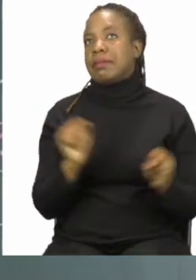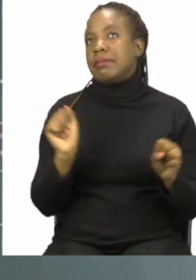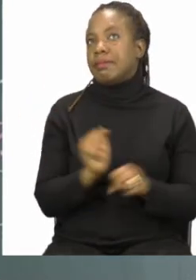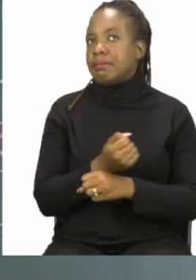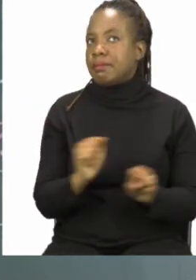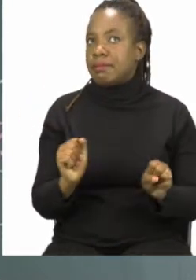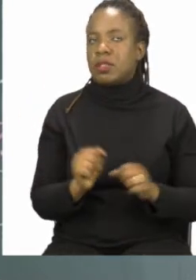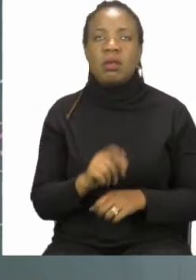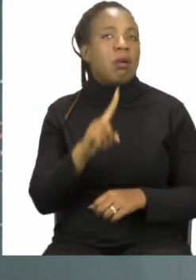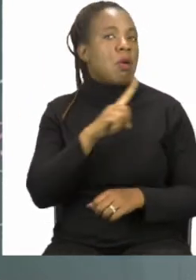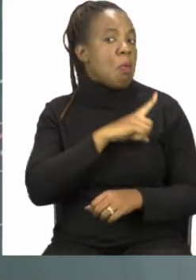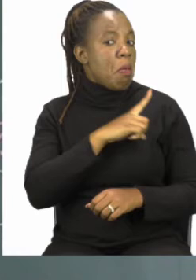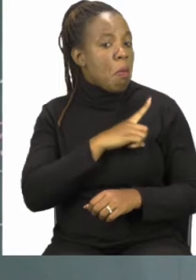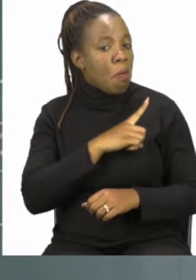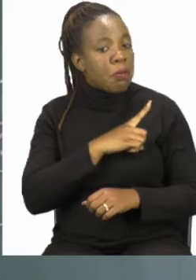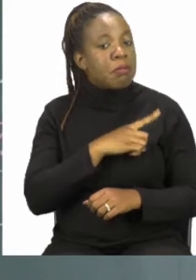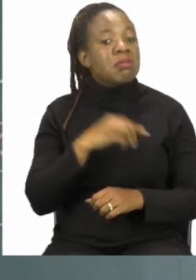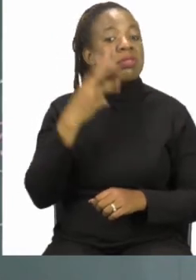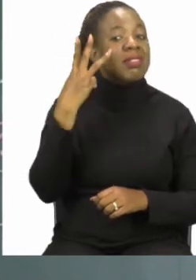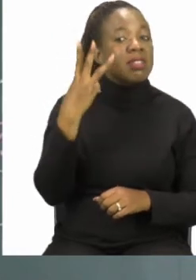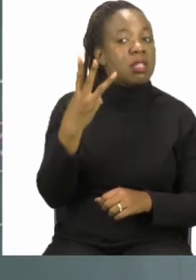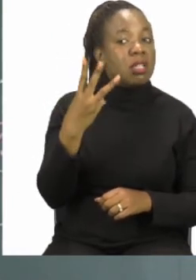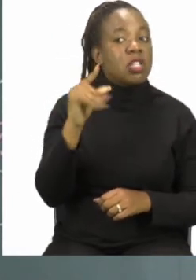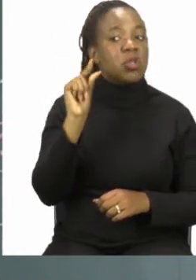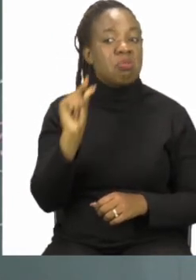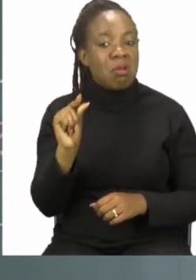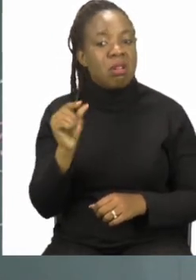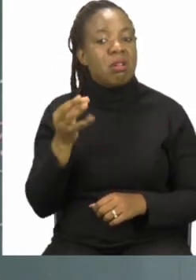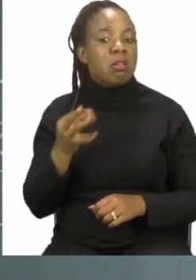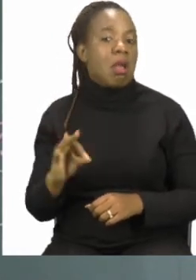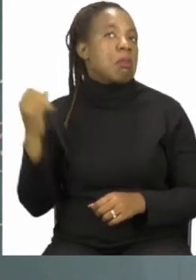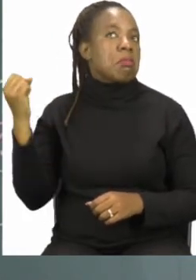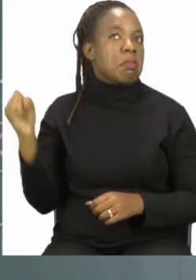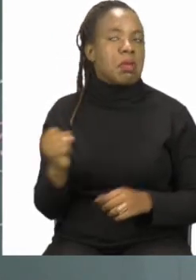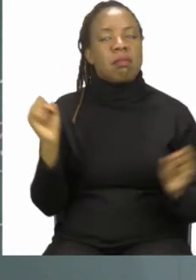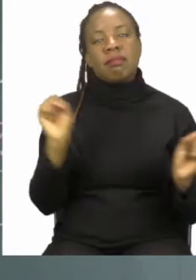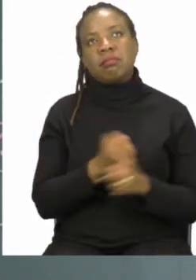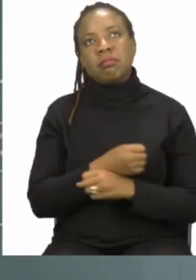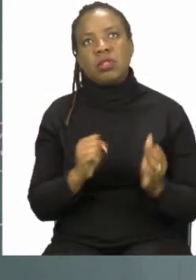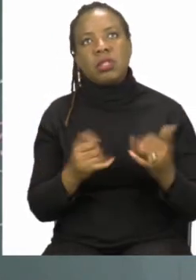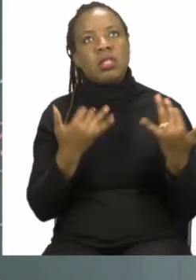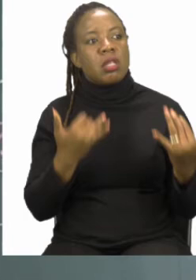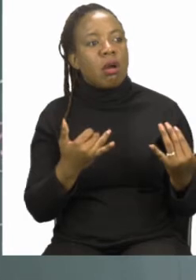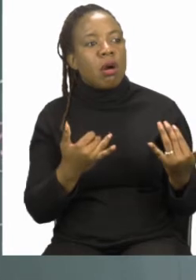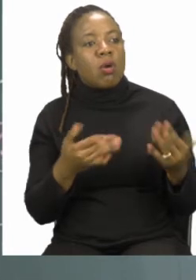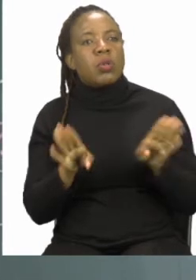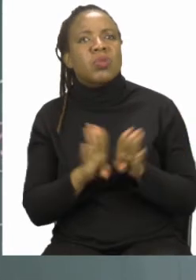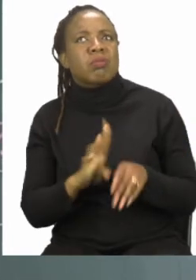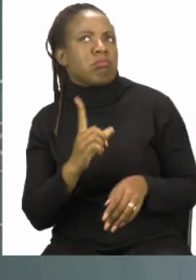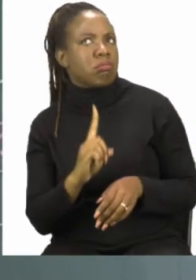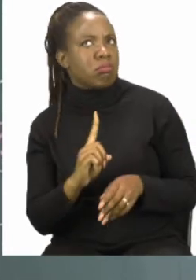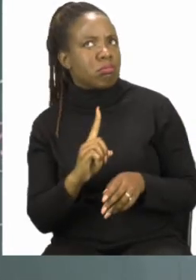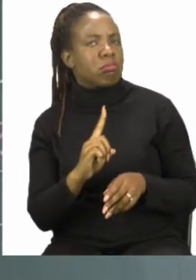because remember, 3 is not bigger than 9. So for us to do this, we need to